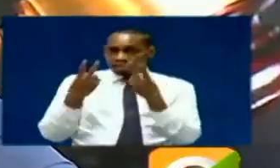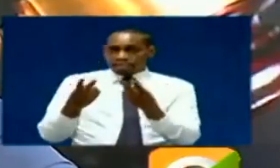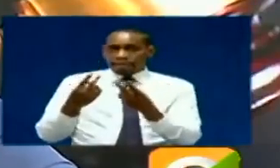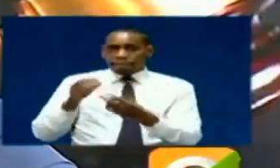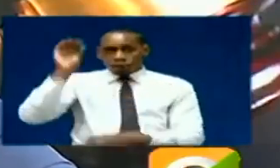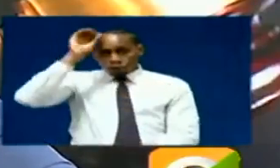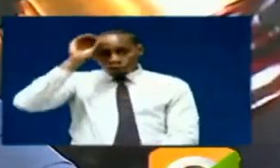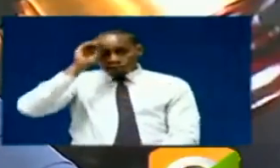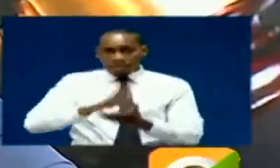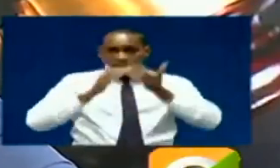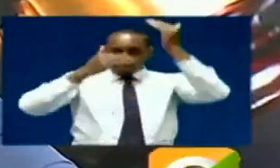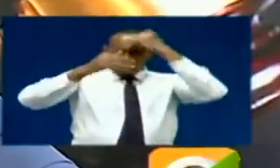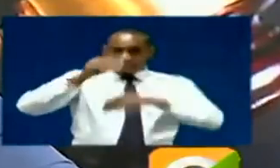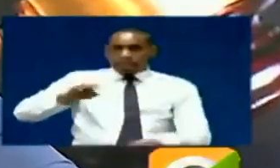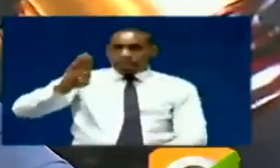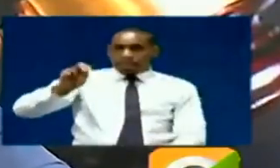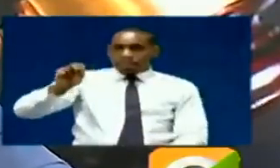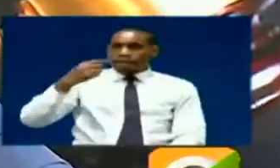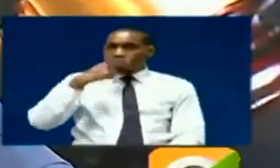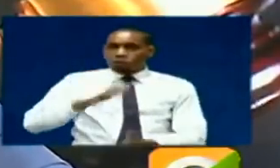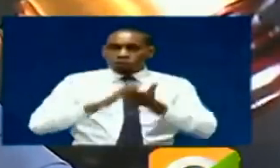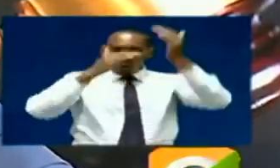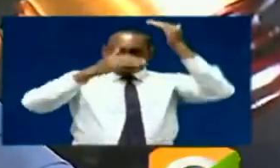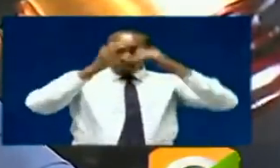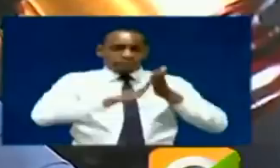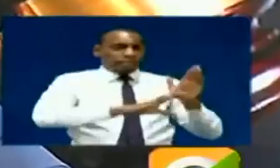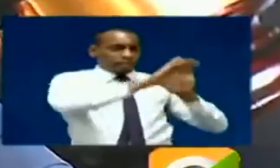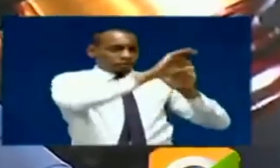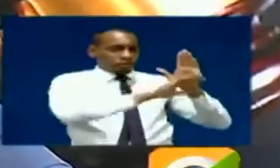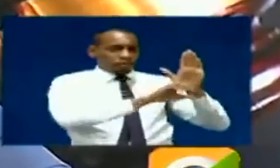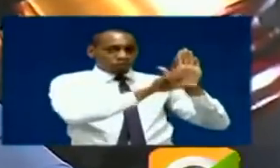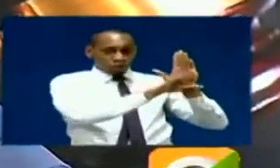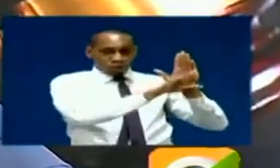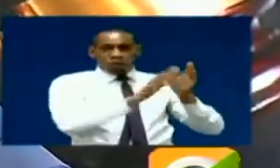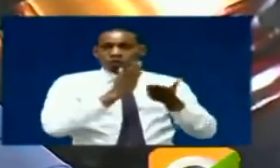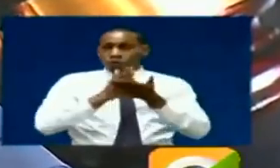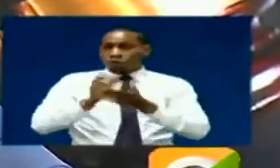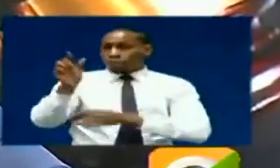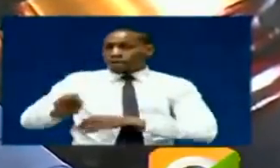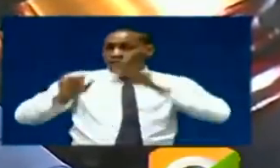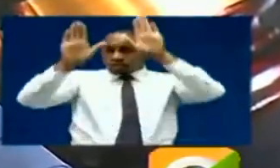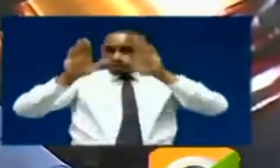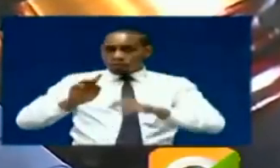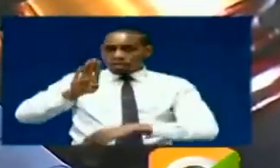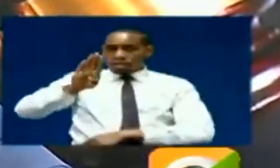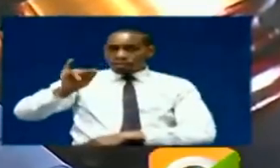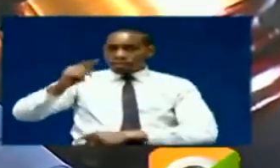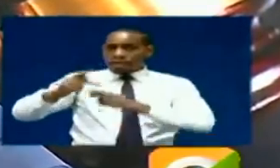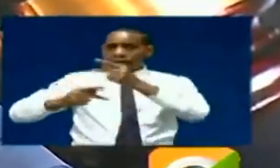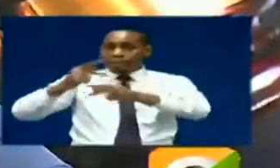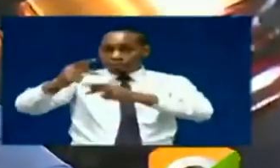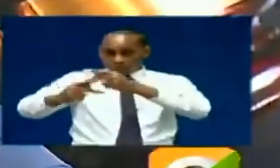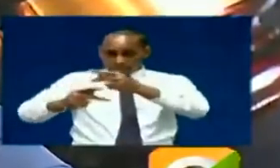a view from Professor Ben Sihanya. He's a professor of constitutional law and was instrumental in the BBI process